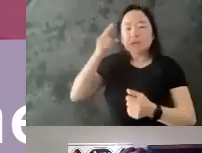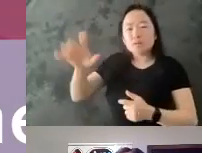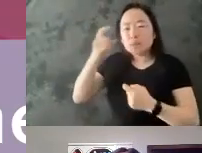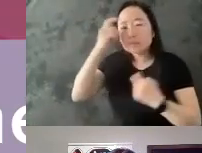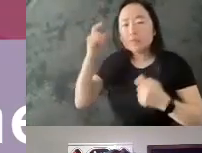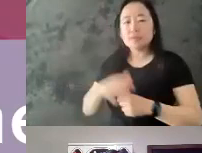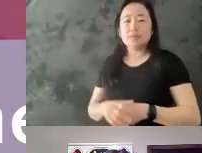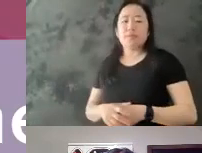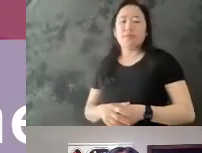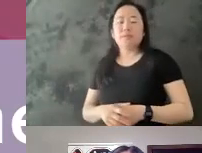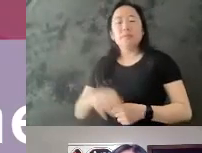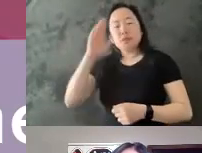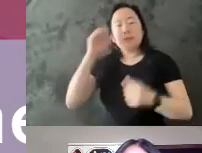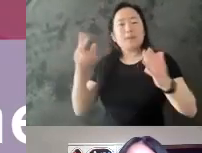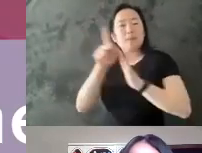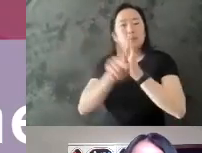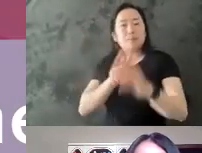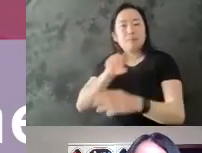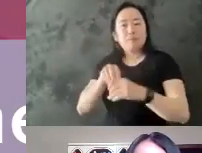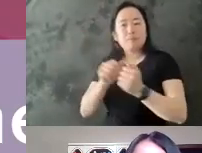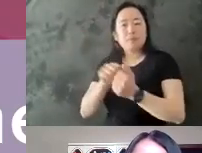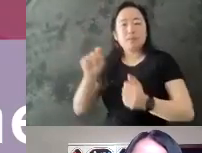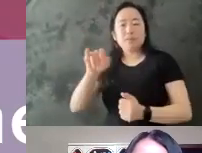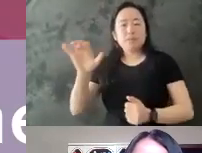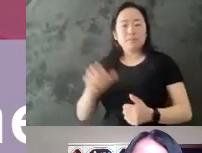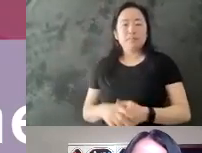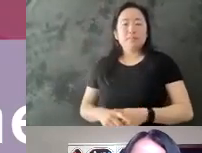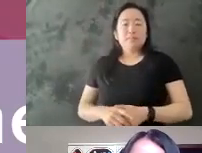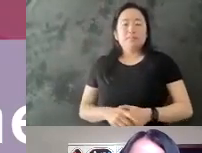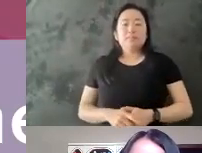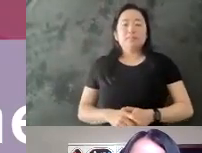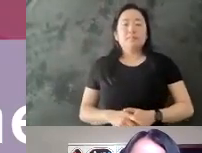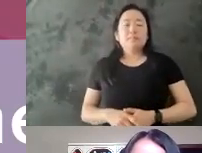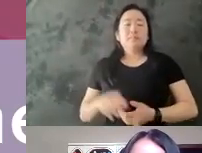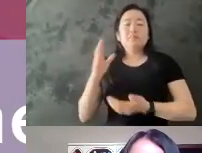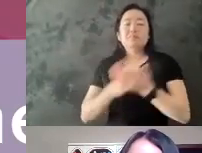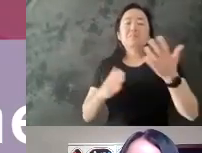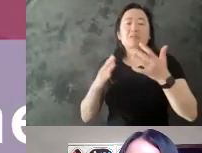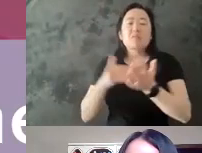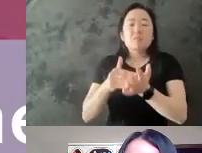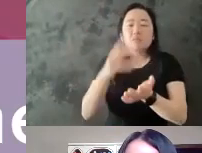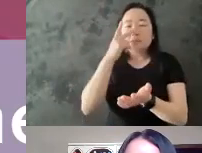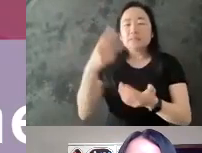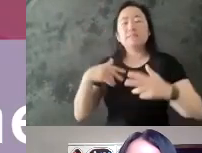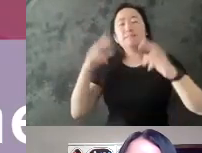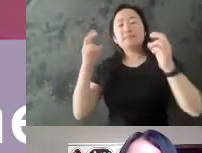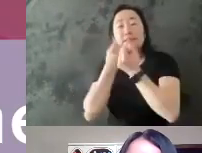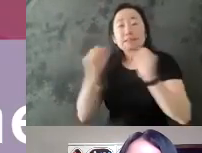in trauma-informed care. Some of you may have heard of them, but some of the more common ones are safety and